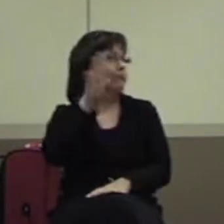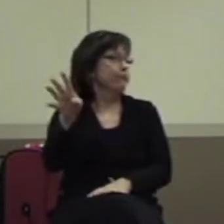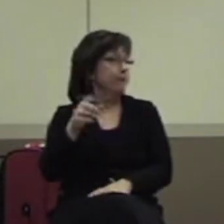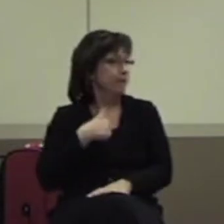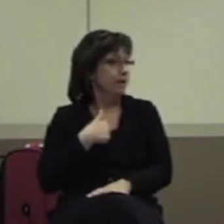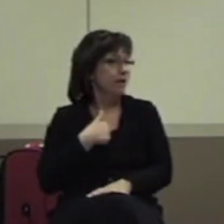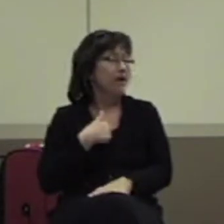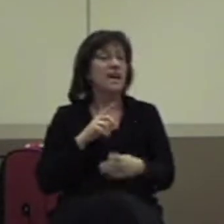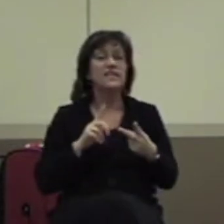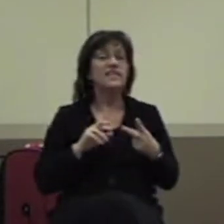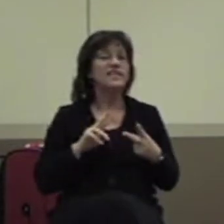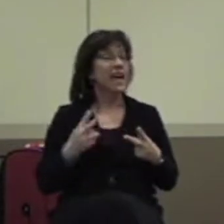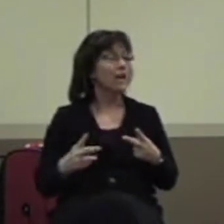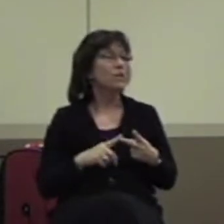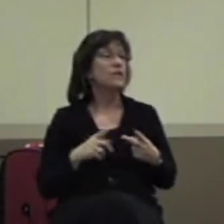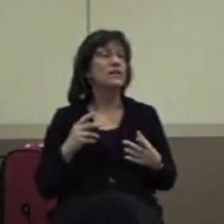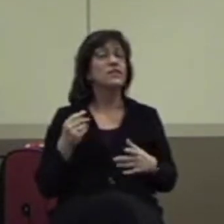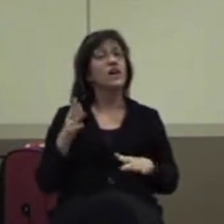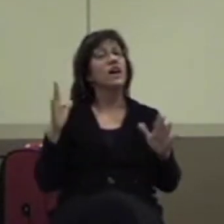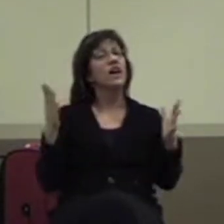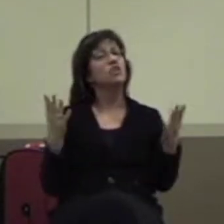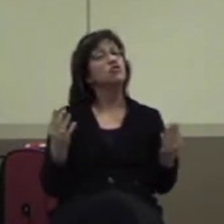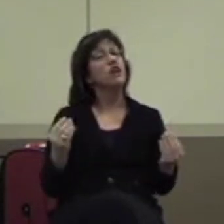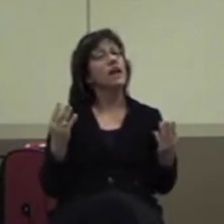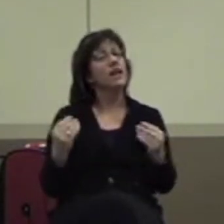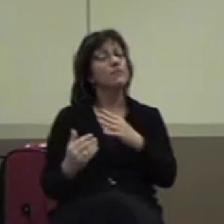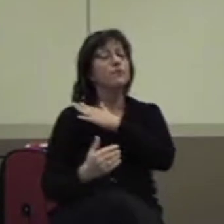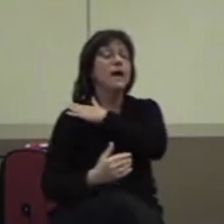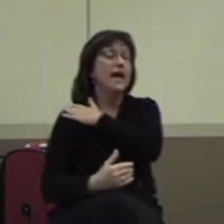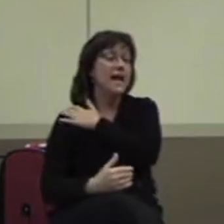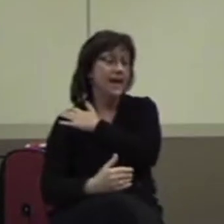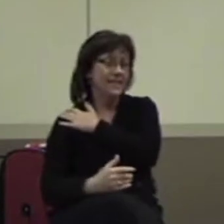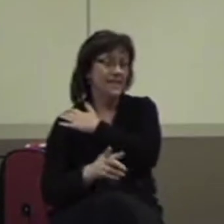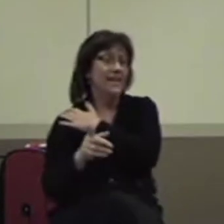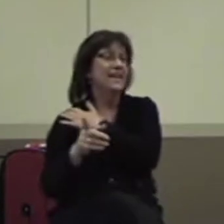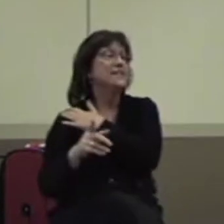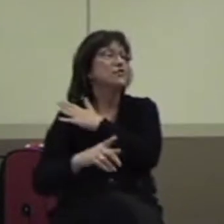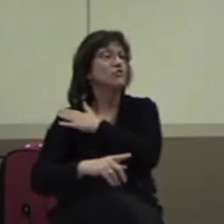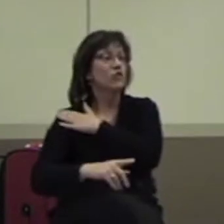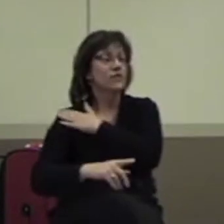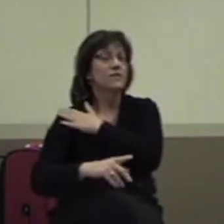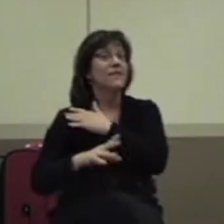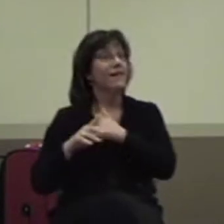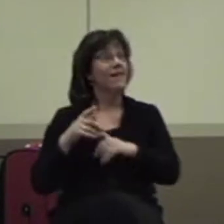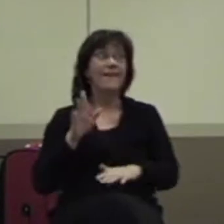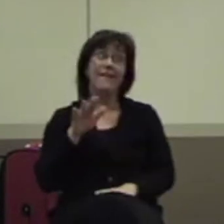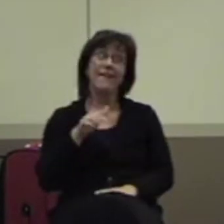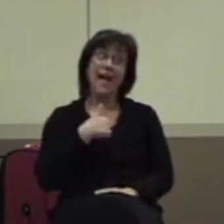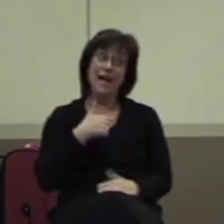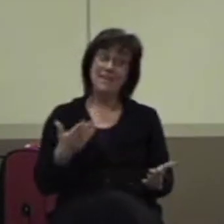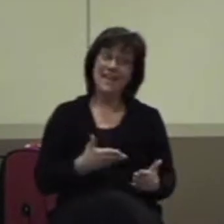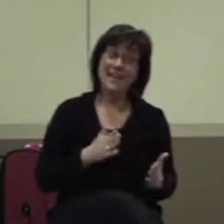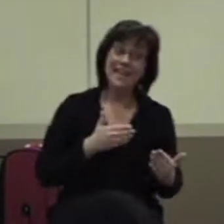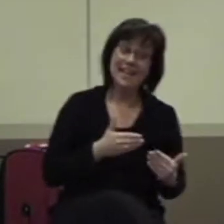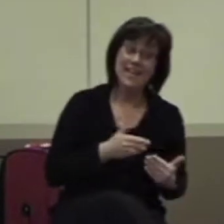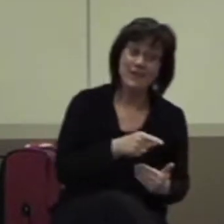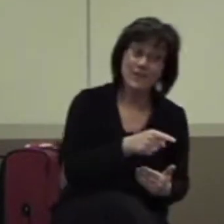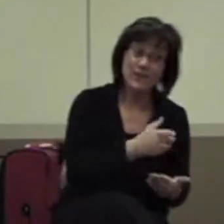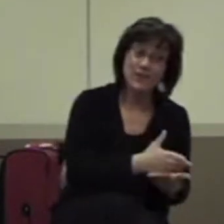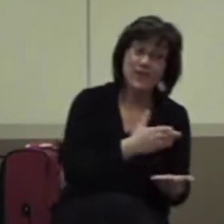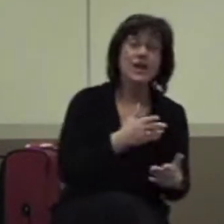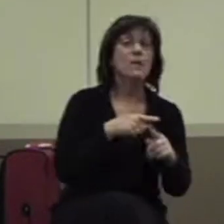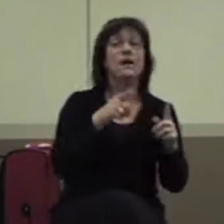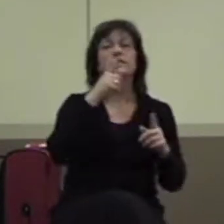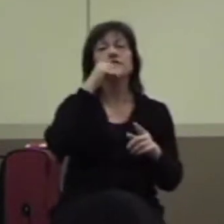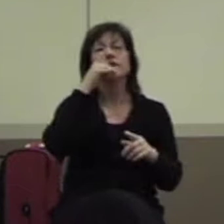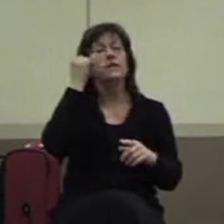Yes, so my second line of defense will be to gently lay my hand on Terry's shoulder to remind him how close I am to him. But let's